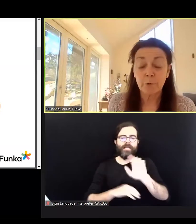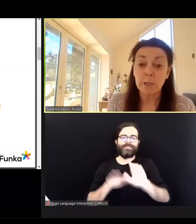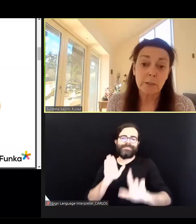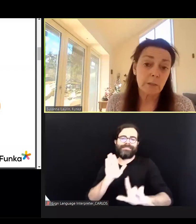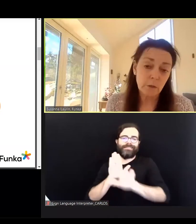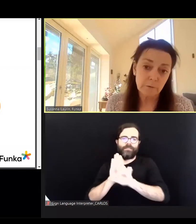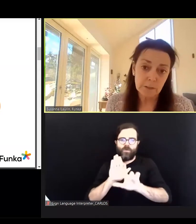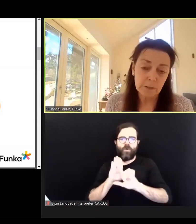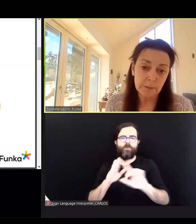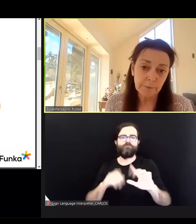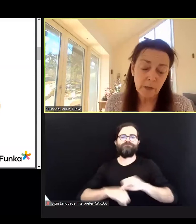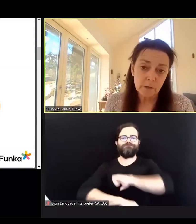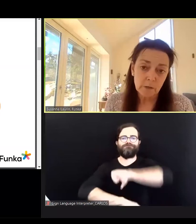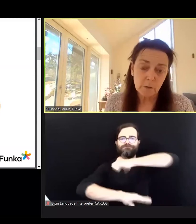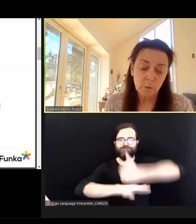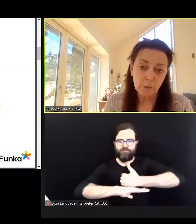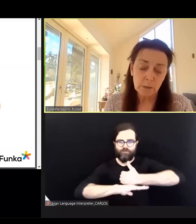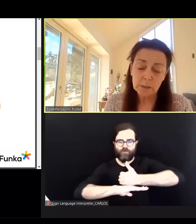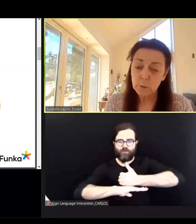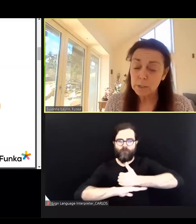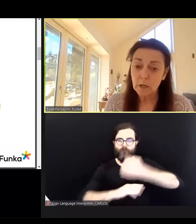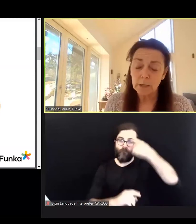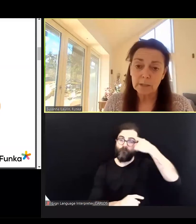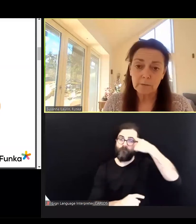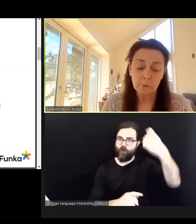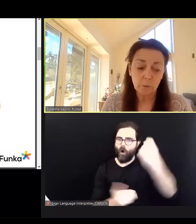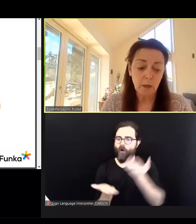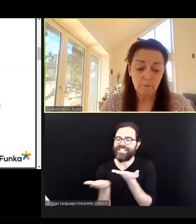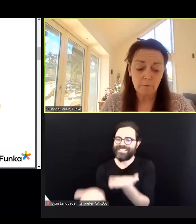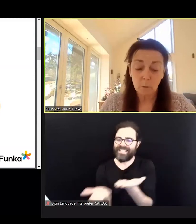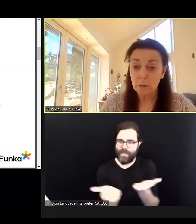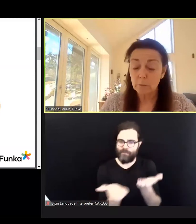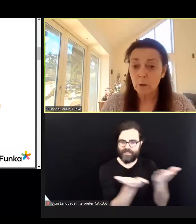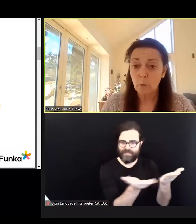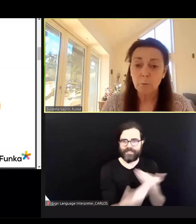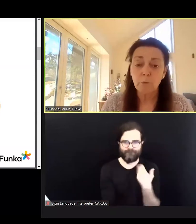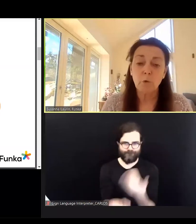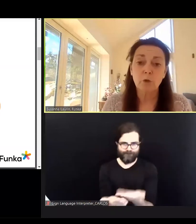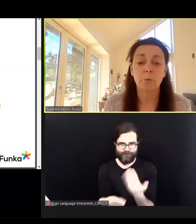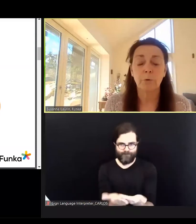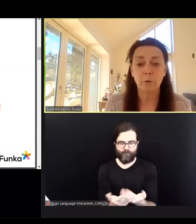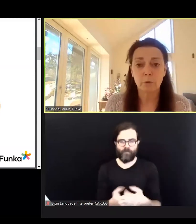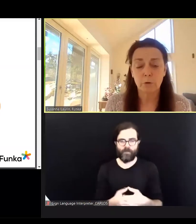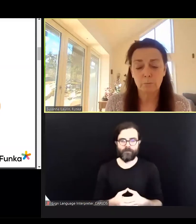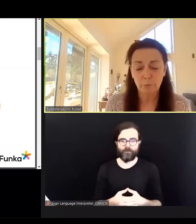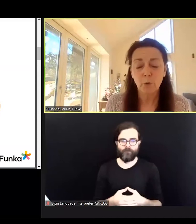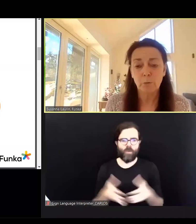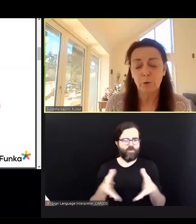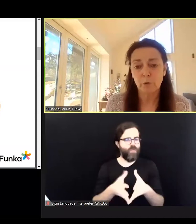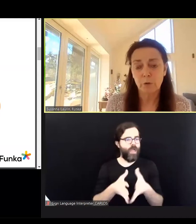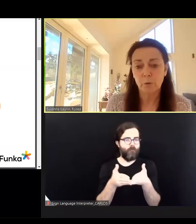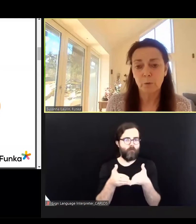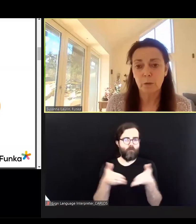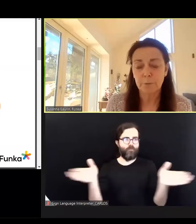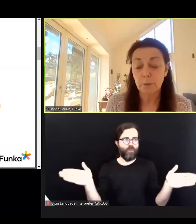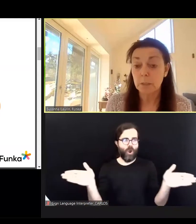the legislative actions that have been taken in the last couple of years that affect